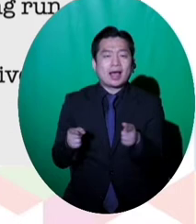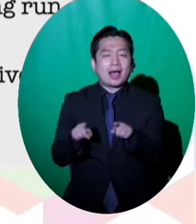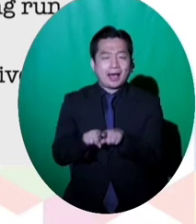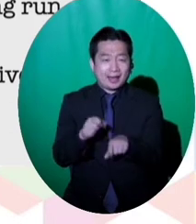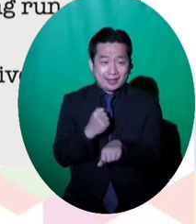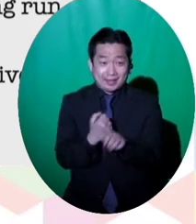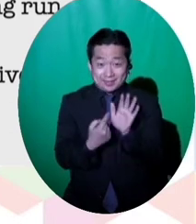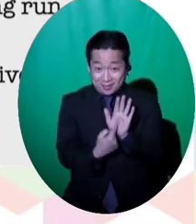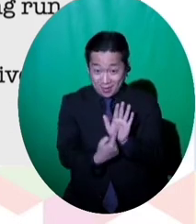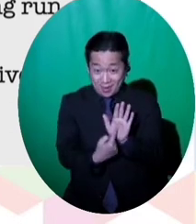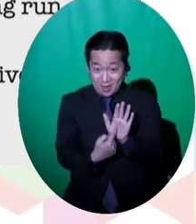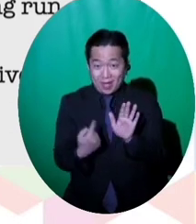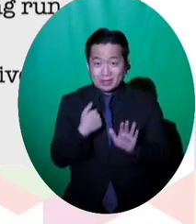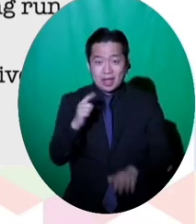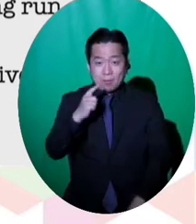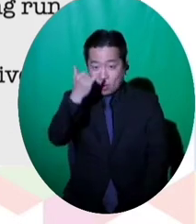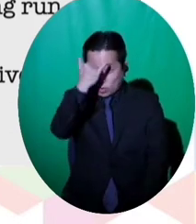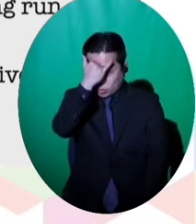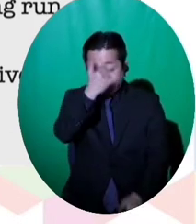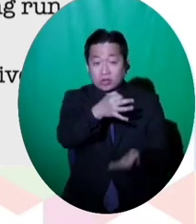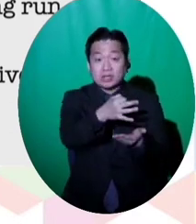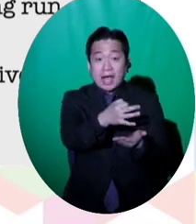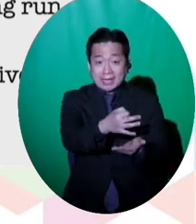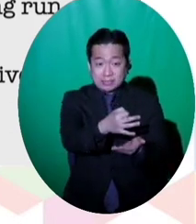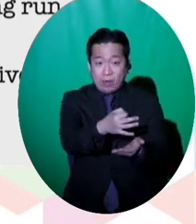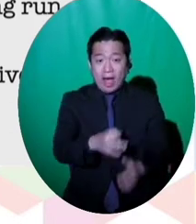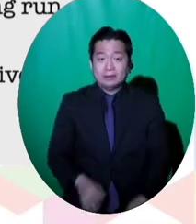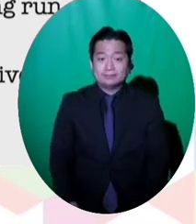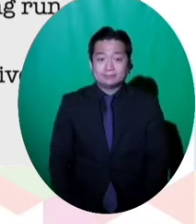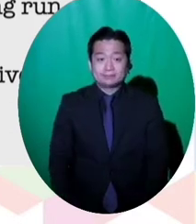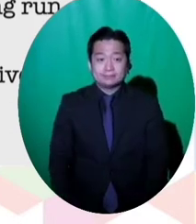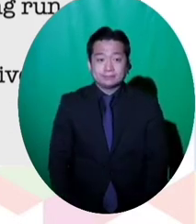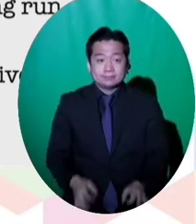economic interests. In my view, care for others is